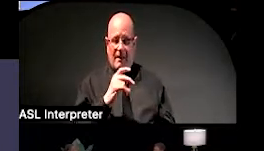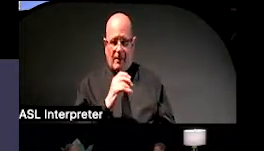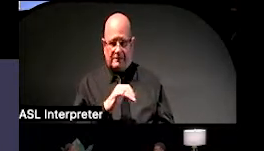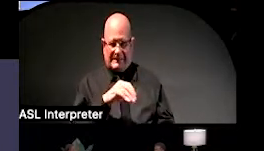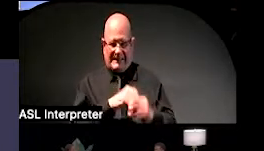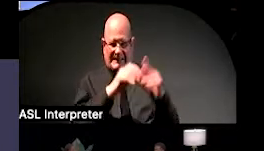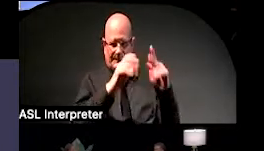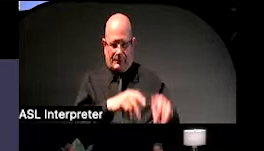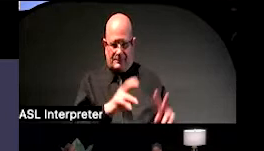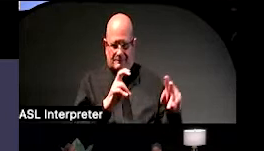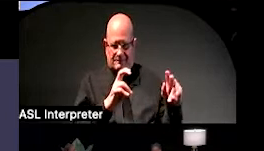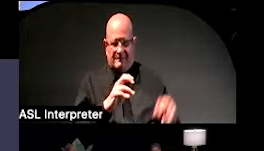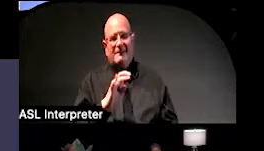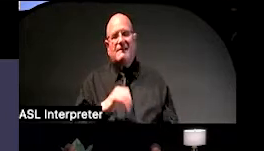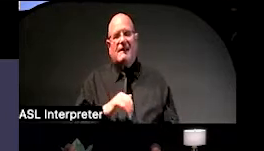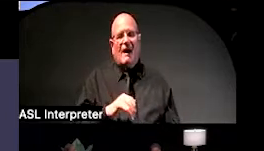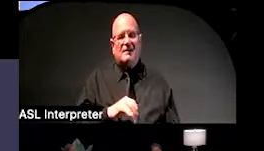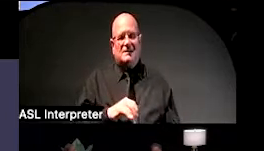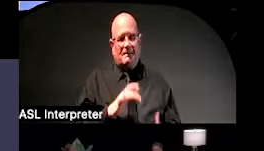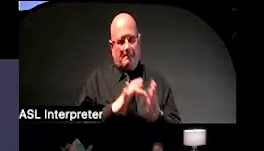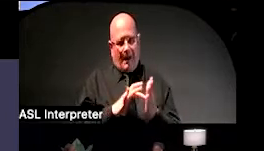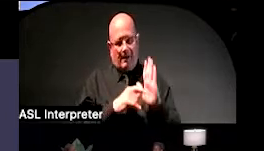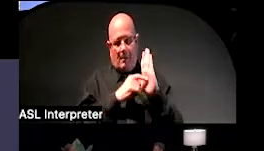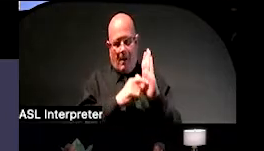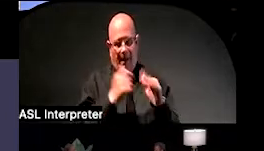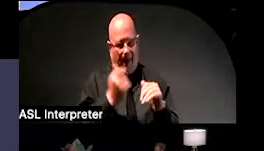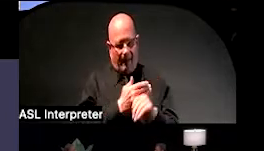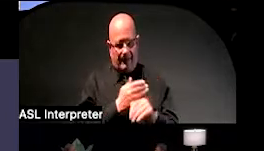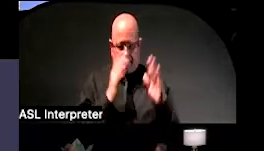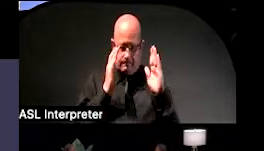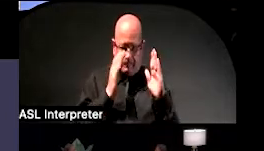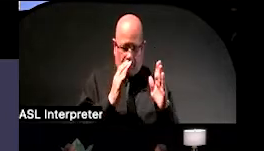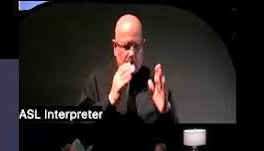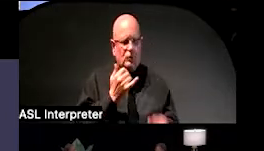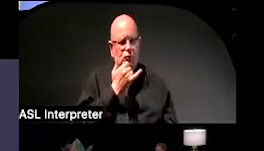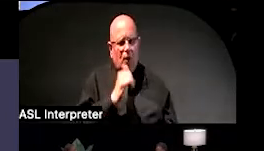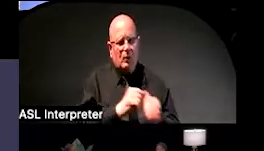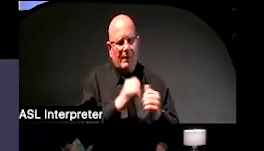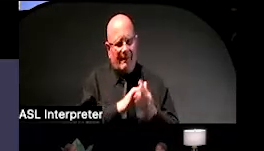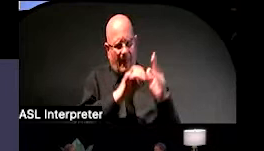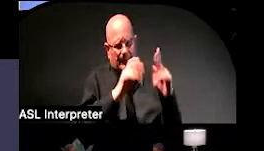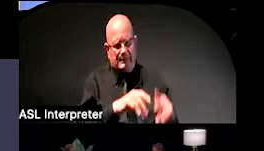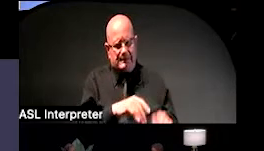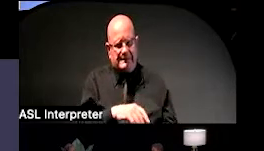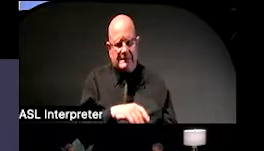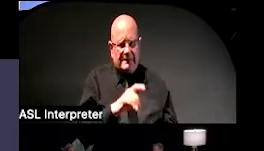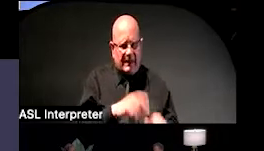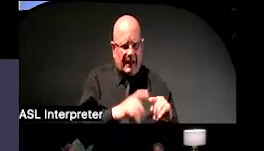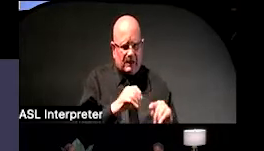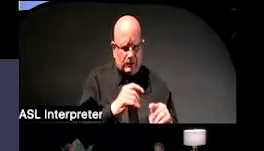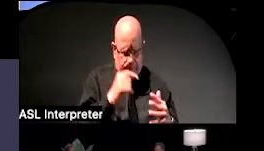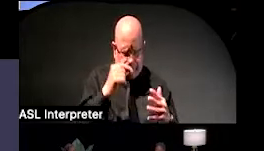person. And so that's that medical model where everything is focused, well, what's wrong with that person? What can't that person do?